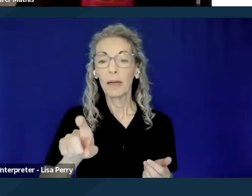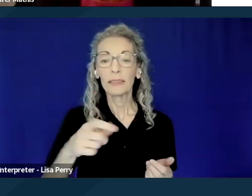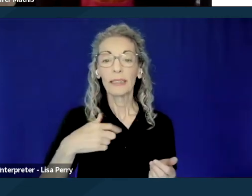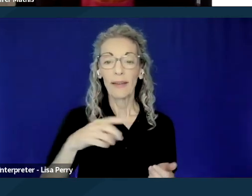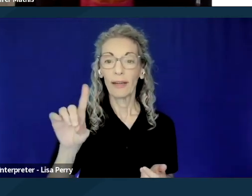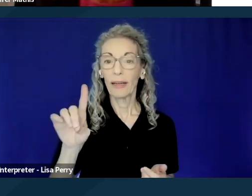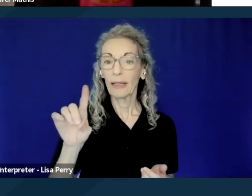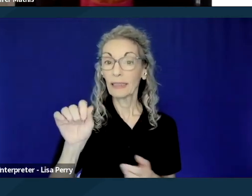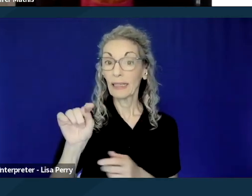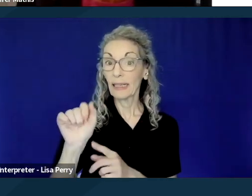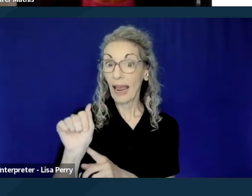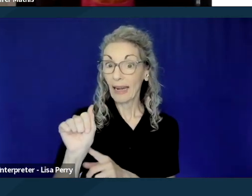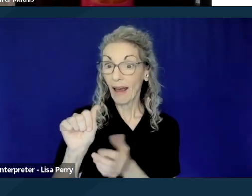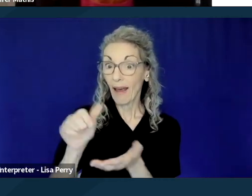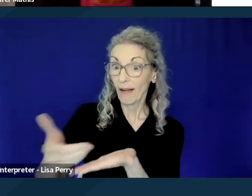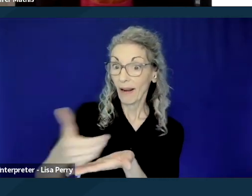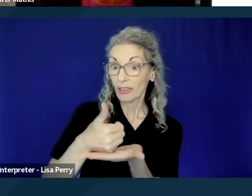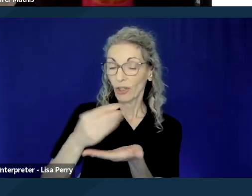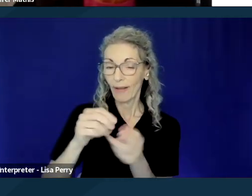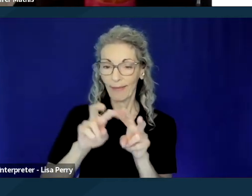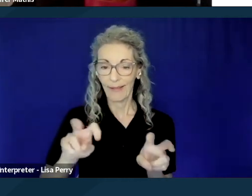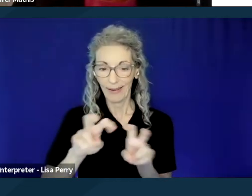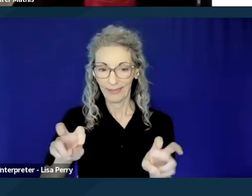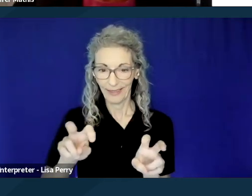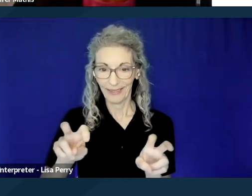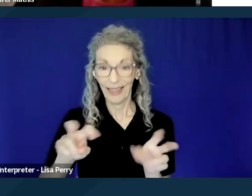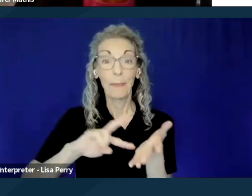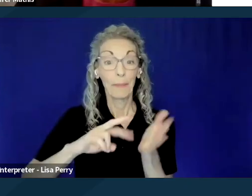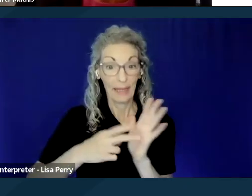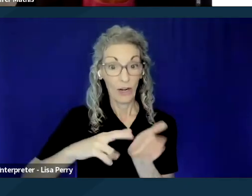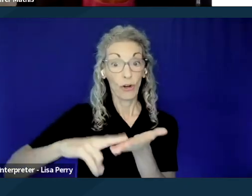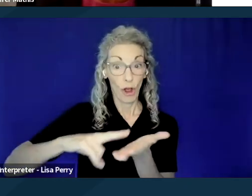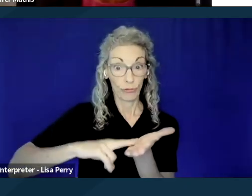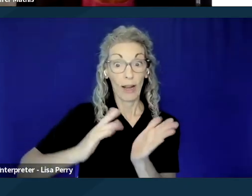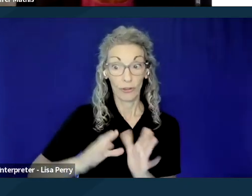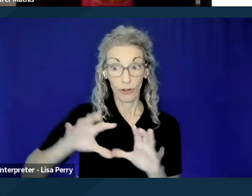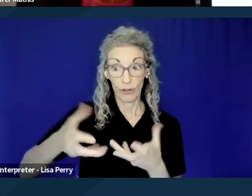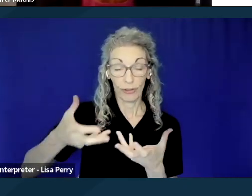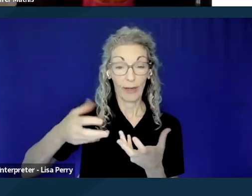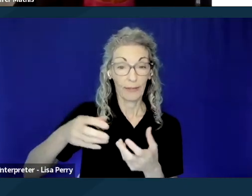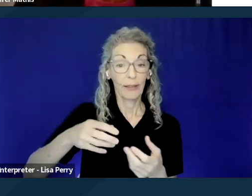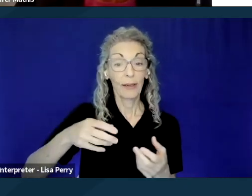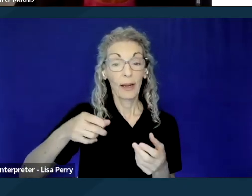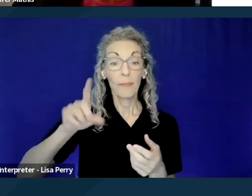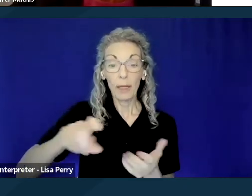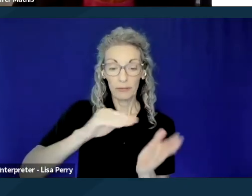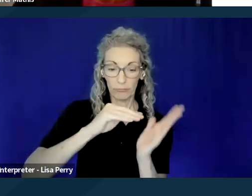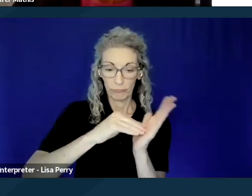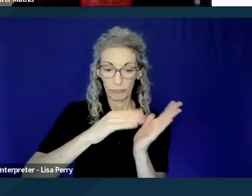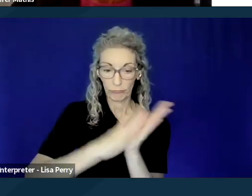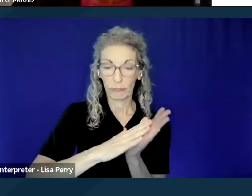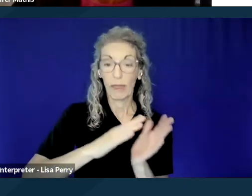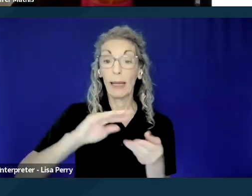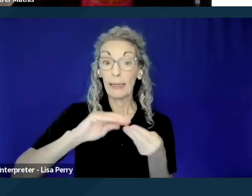So employers, contractors are supposed to record the number of applicants they had, total the number